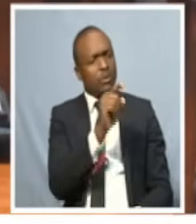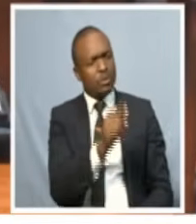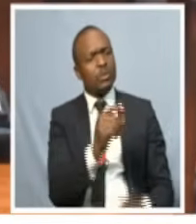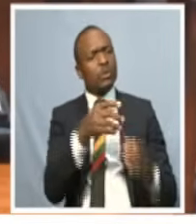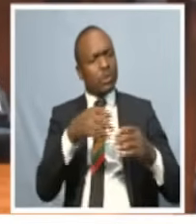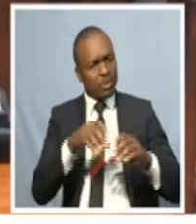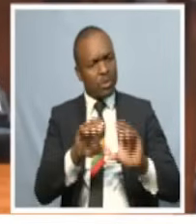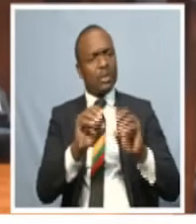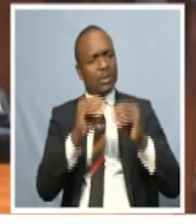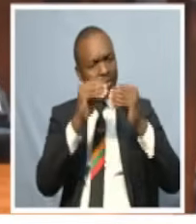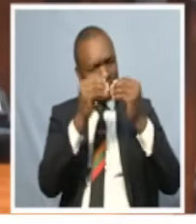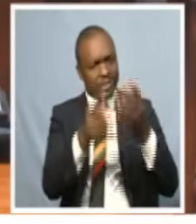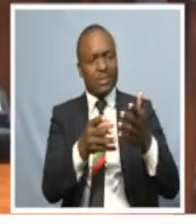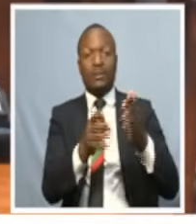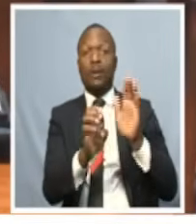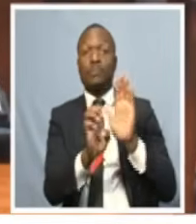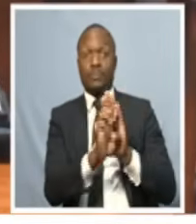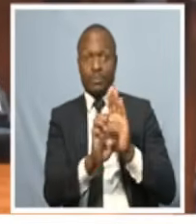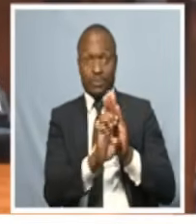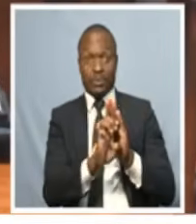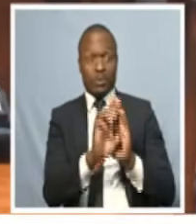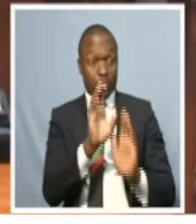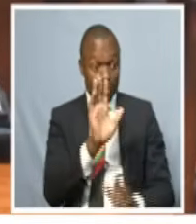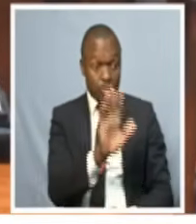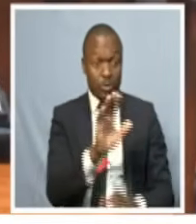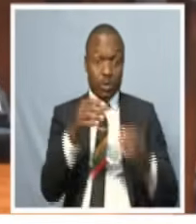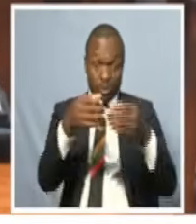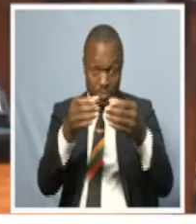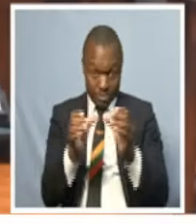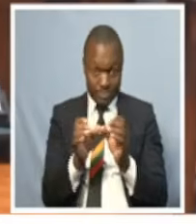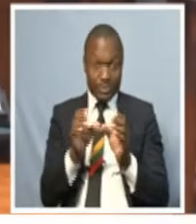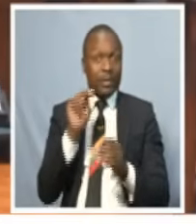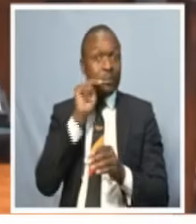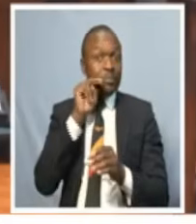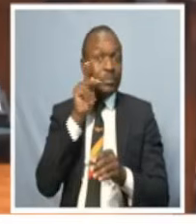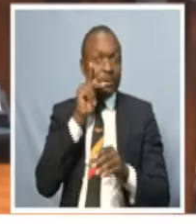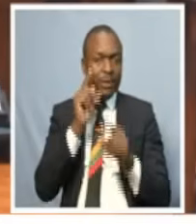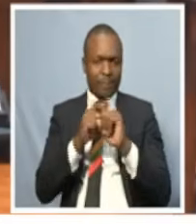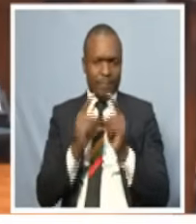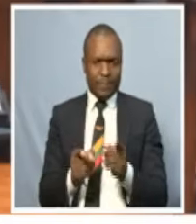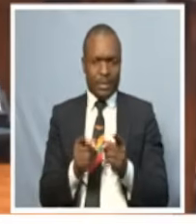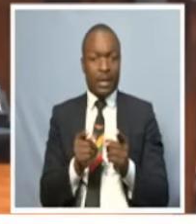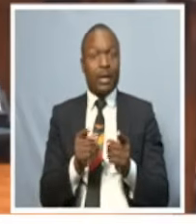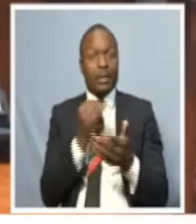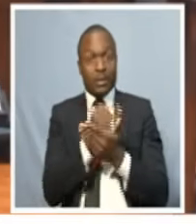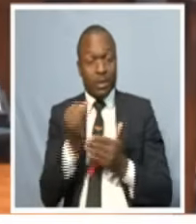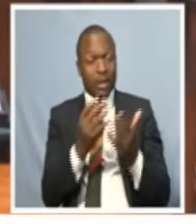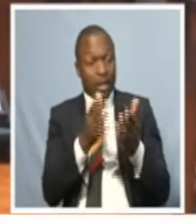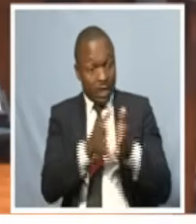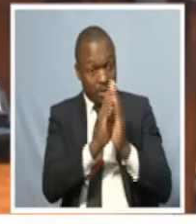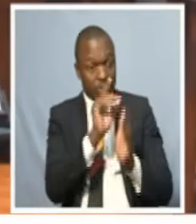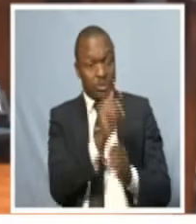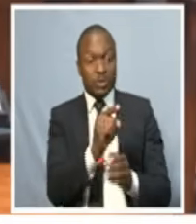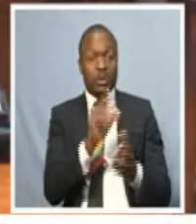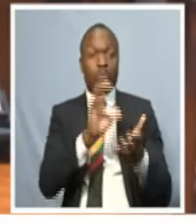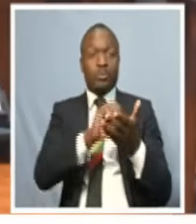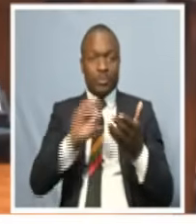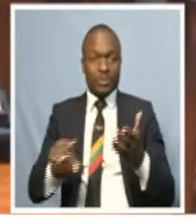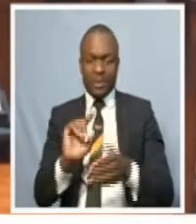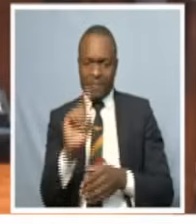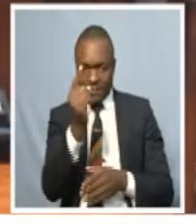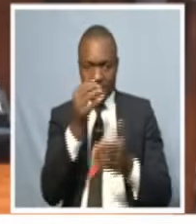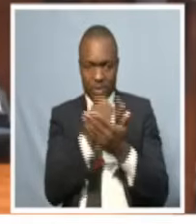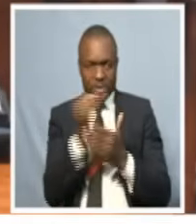went on to give an example of Nakonde. But the issue that I'm asking you to withdraw was the